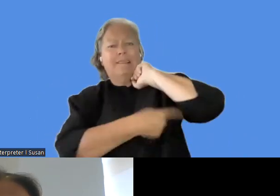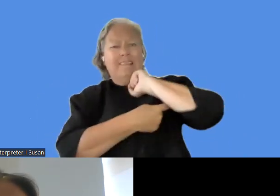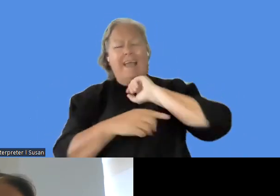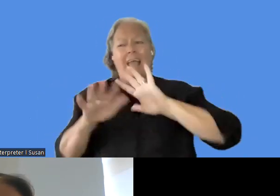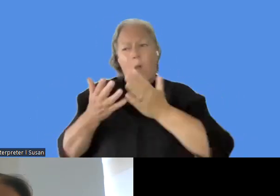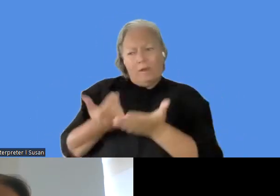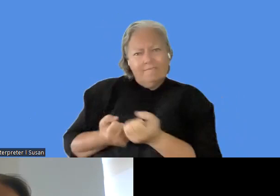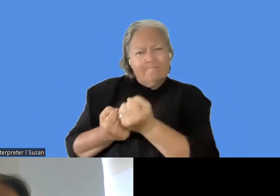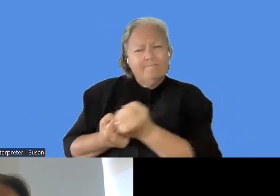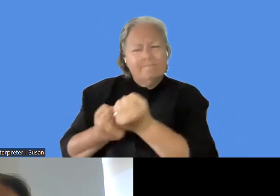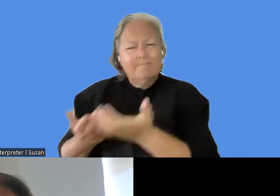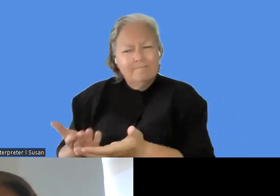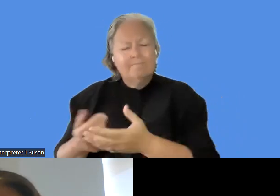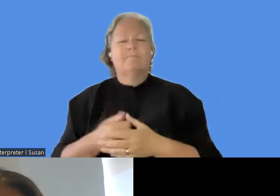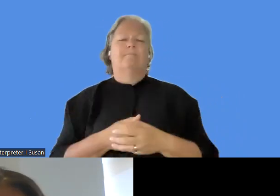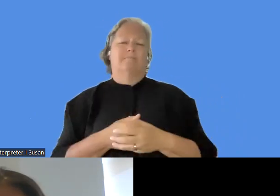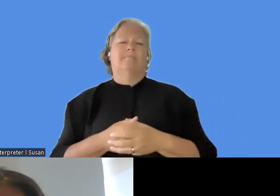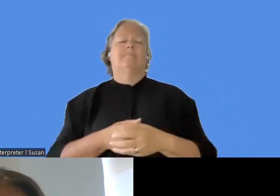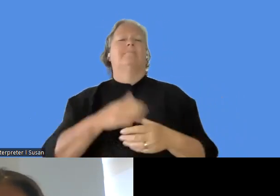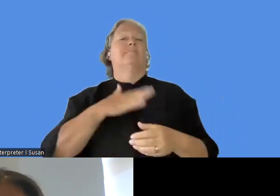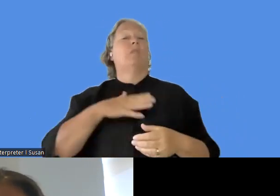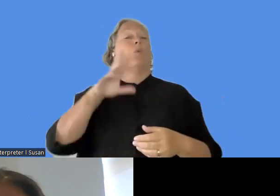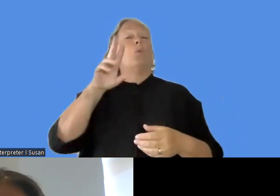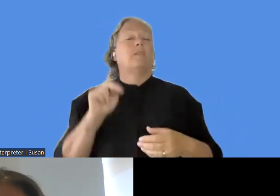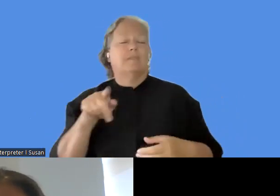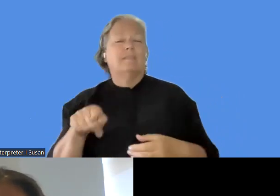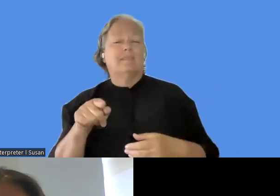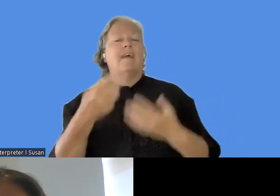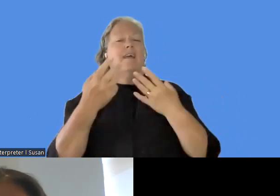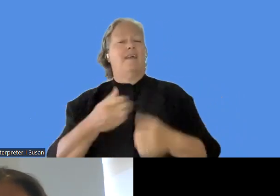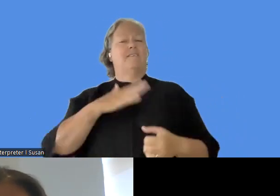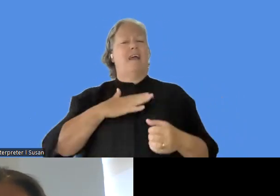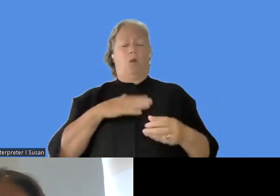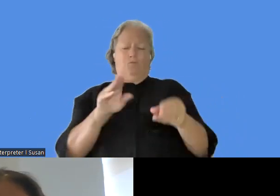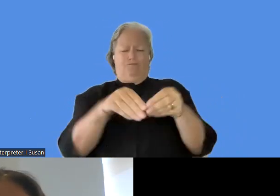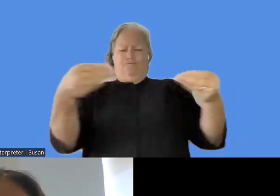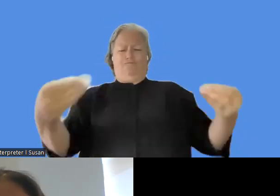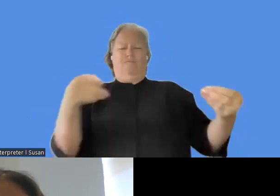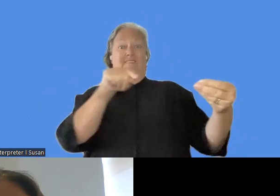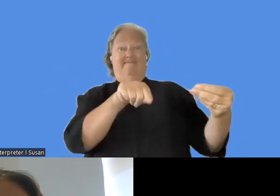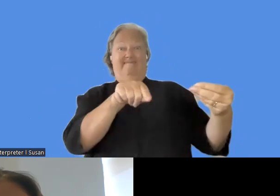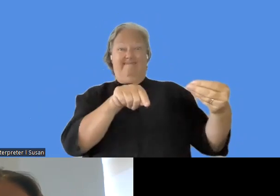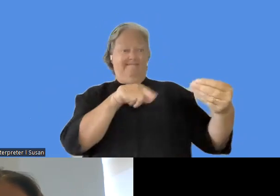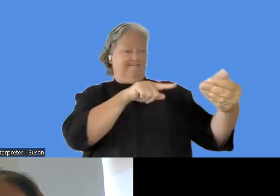ESCWA also developed a framework on disability indicators.